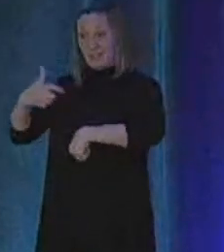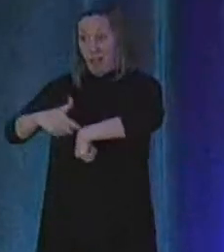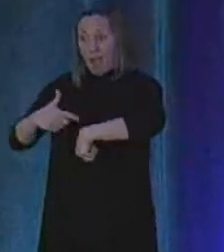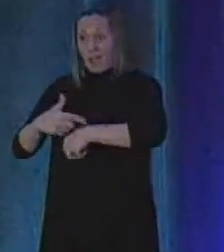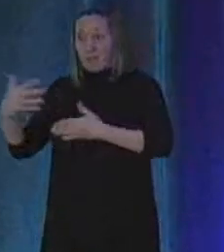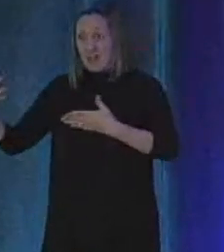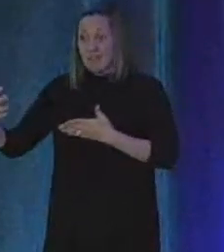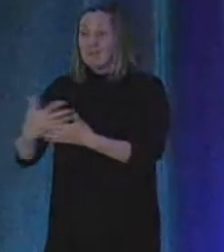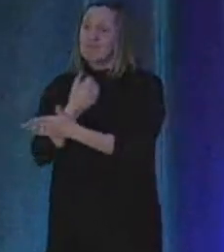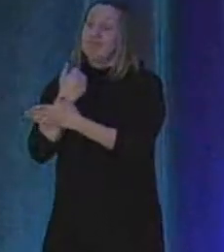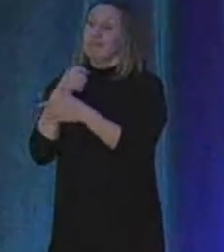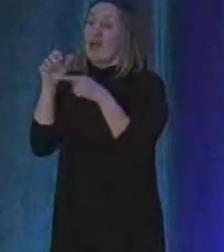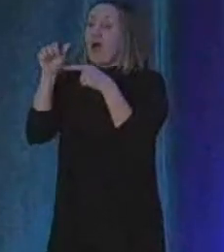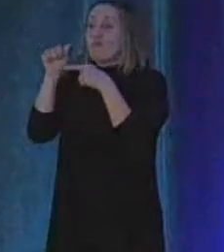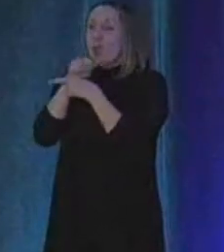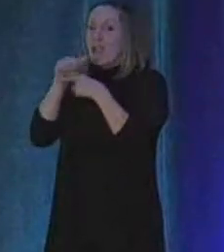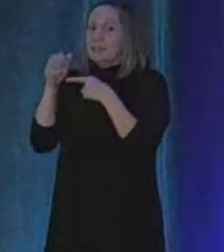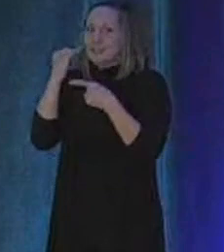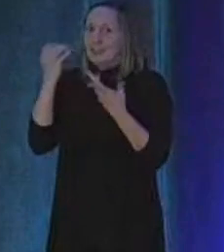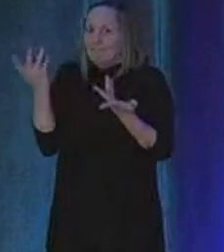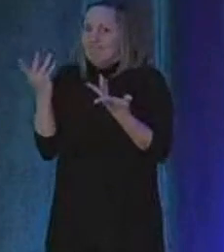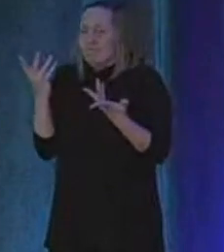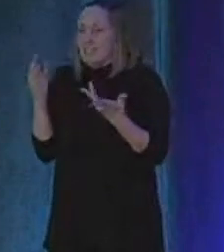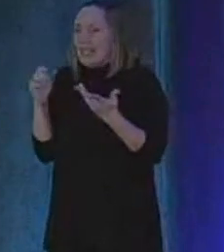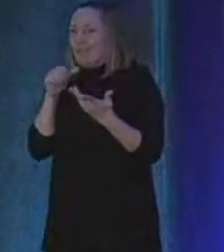opportunity to practice this if you don't have any other time of the day.